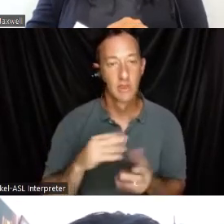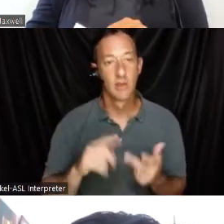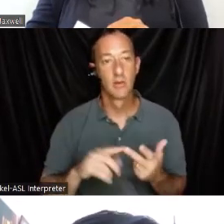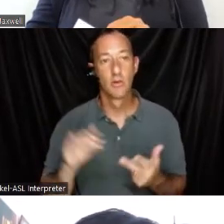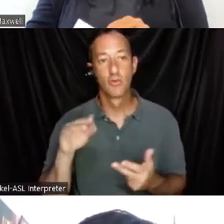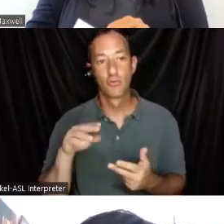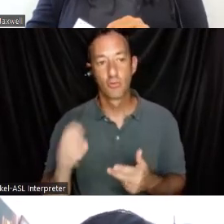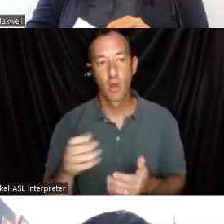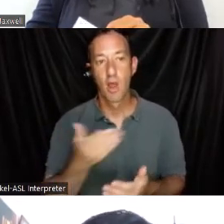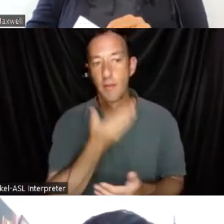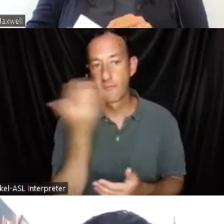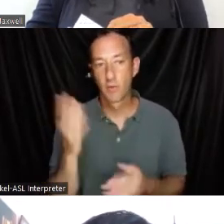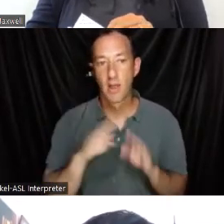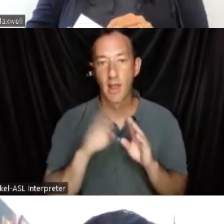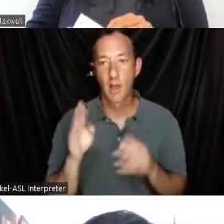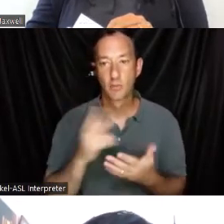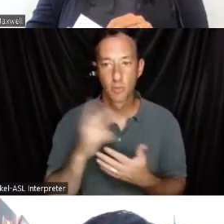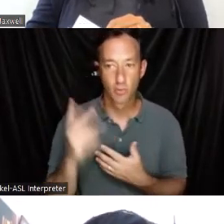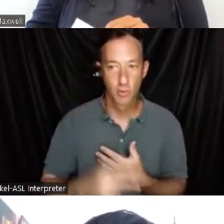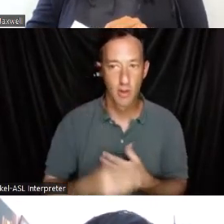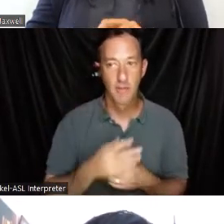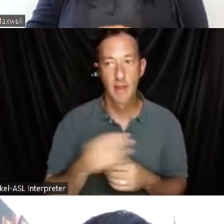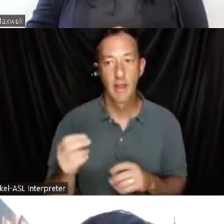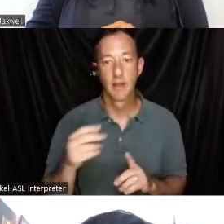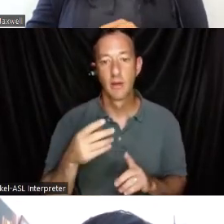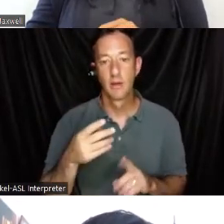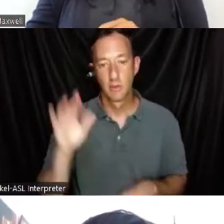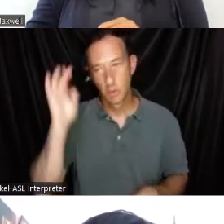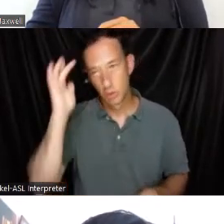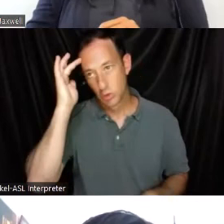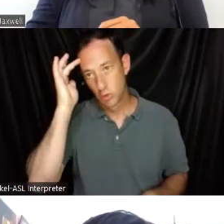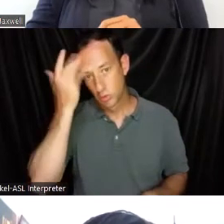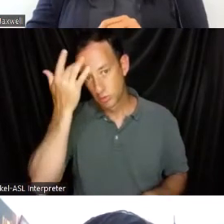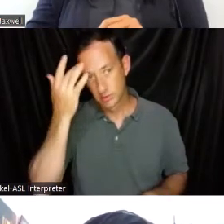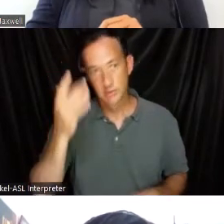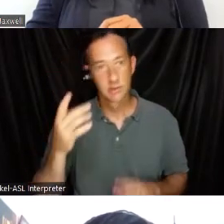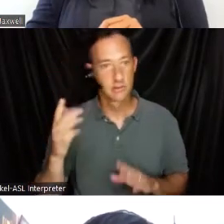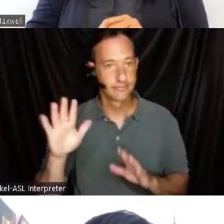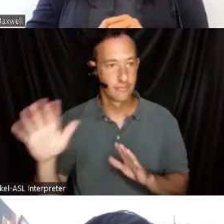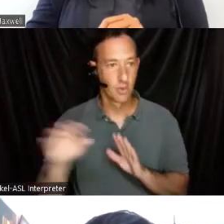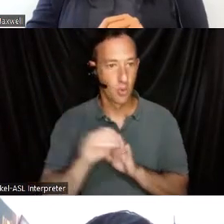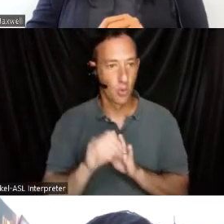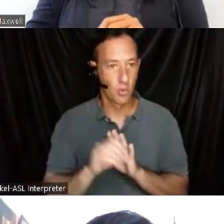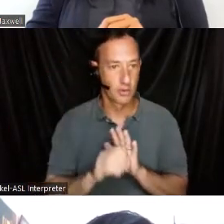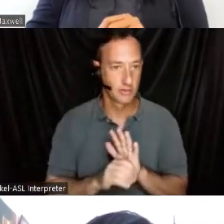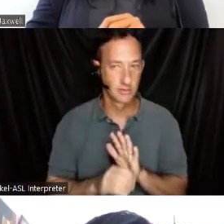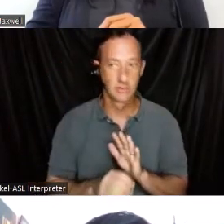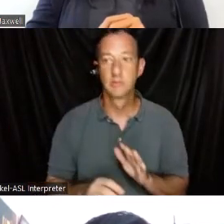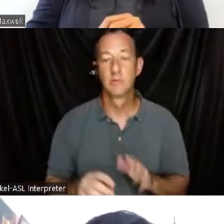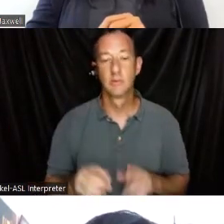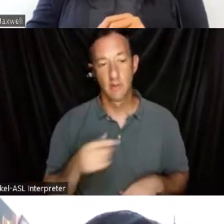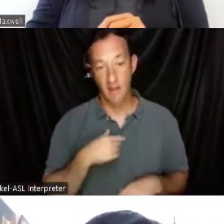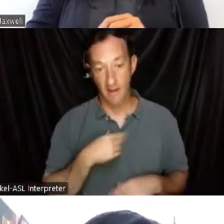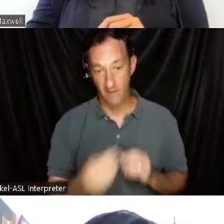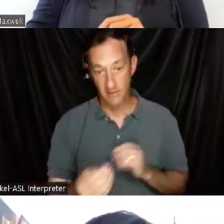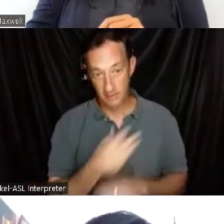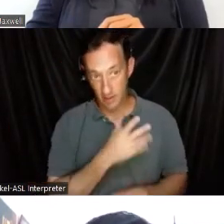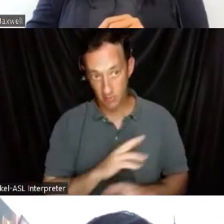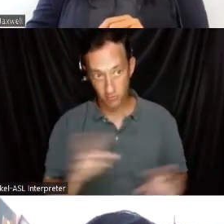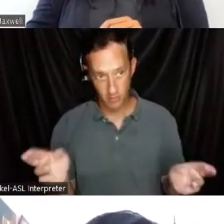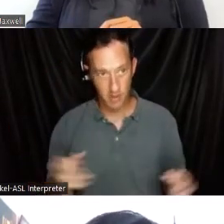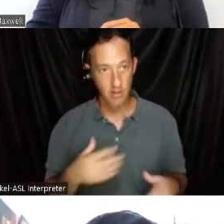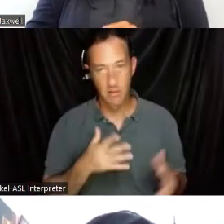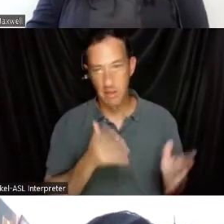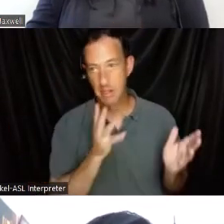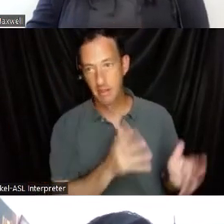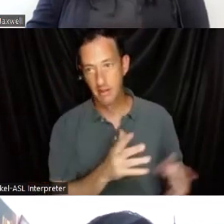and nuisance ordinances. Since folks will have the slides, I'll go ahead and leave it there, and I'm happy to answer